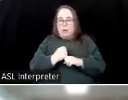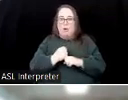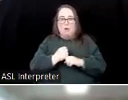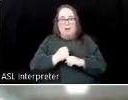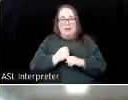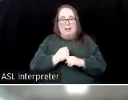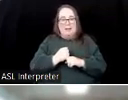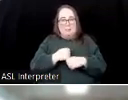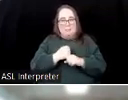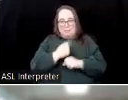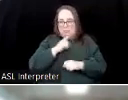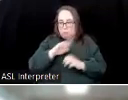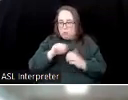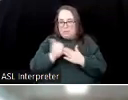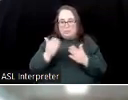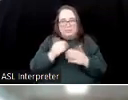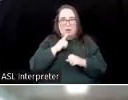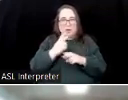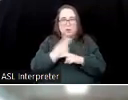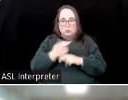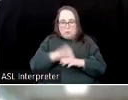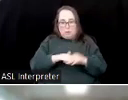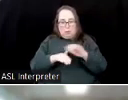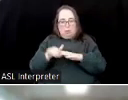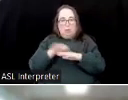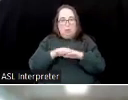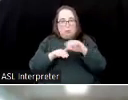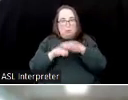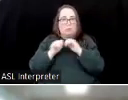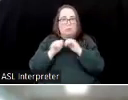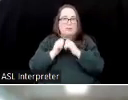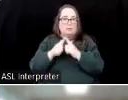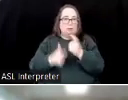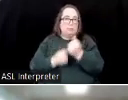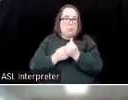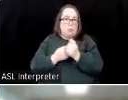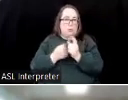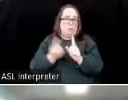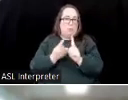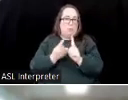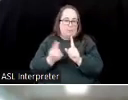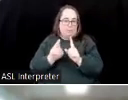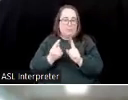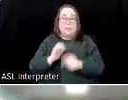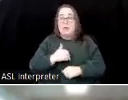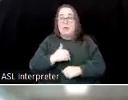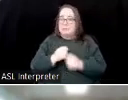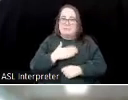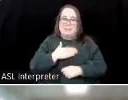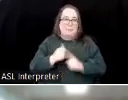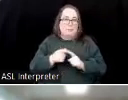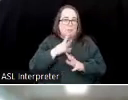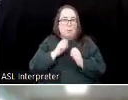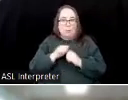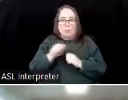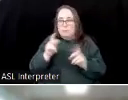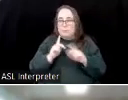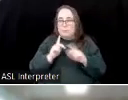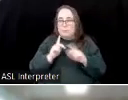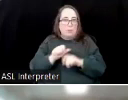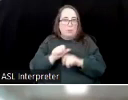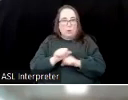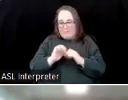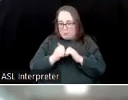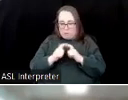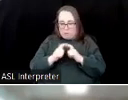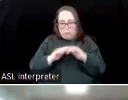these resources together to holistically support an individual. Our team's always happy to talk with others about this work. So